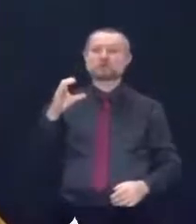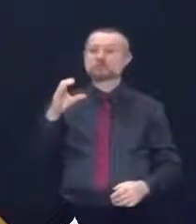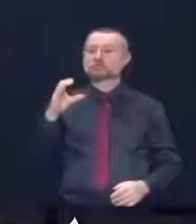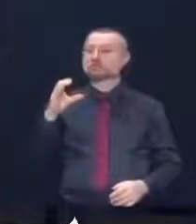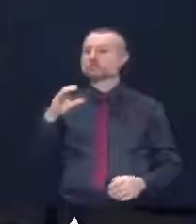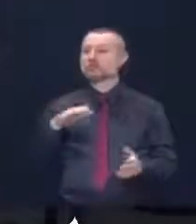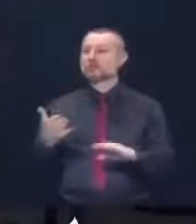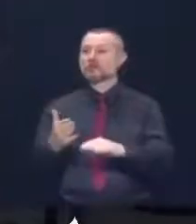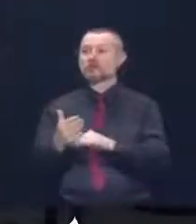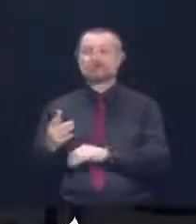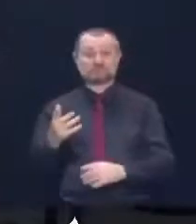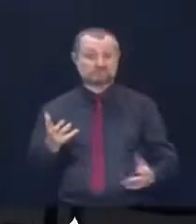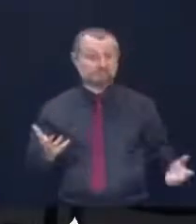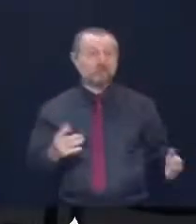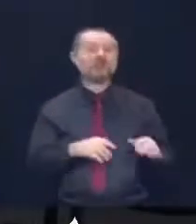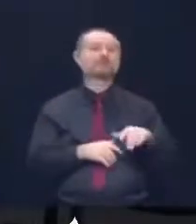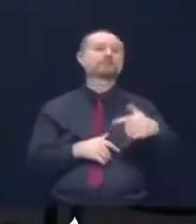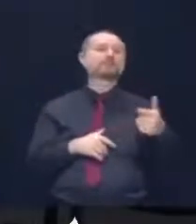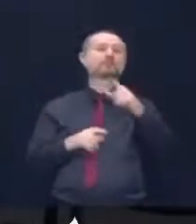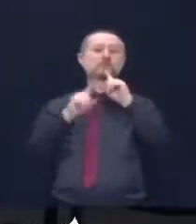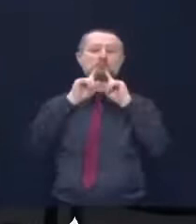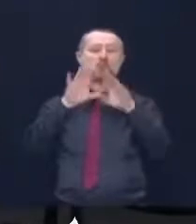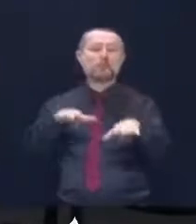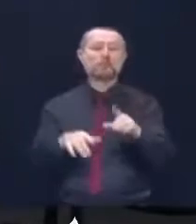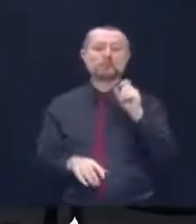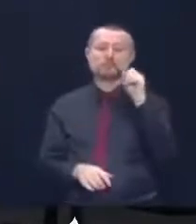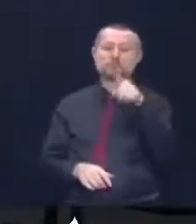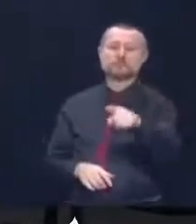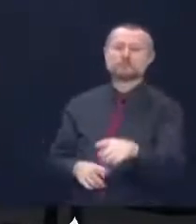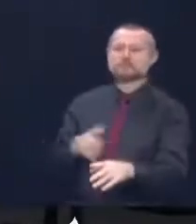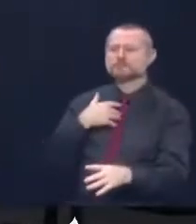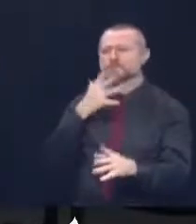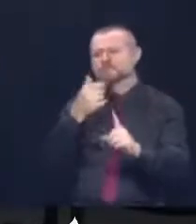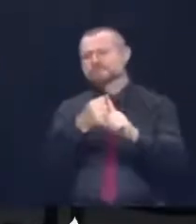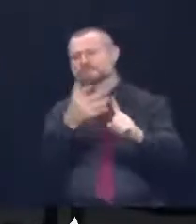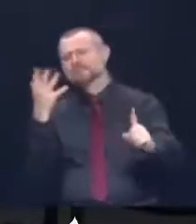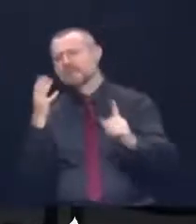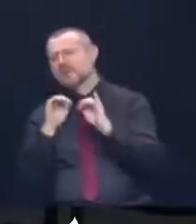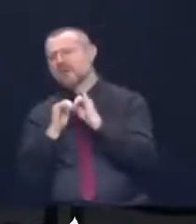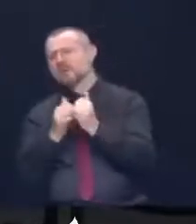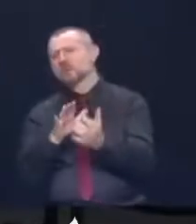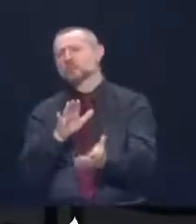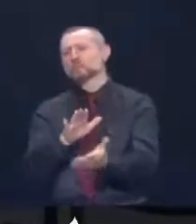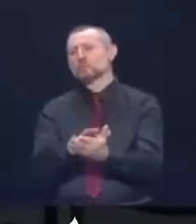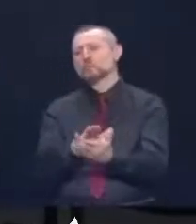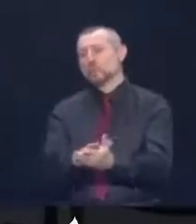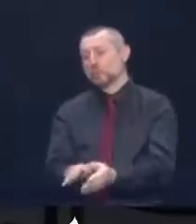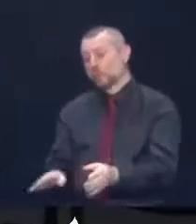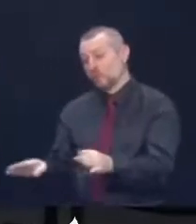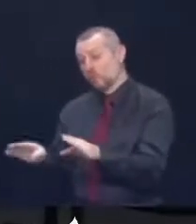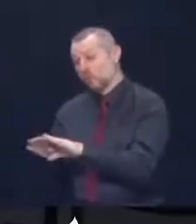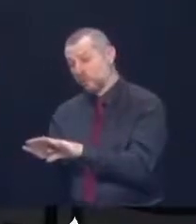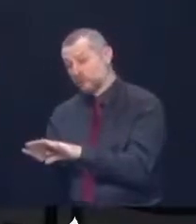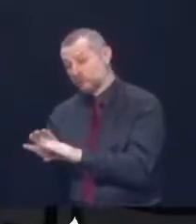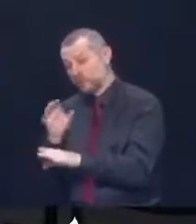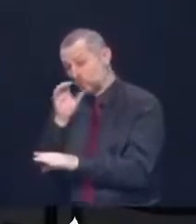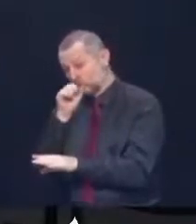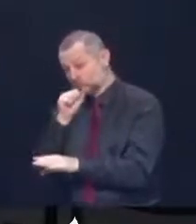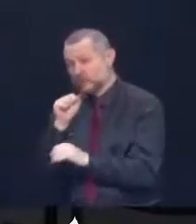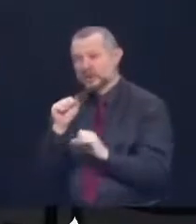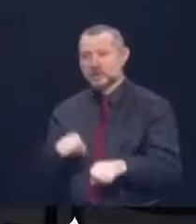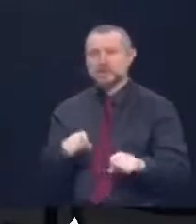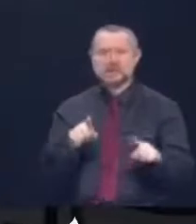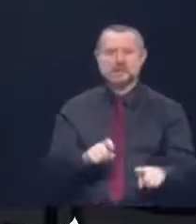Governor, can you clarify how schools can test out once they're closed in an orange? You said they can test out and